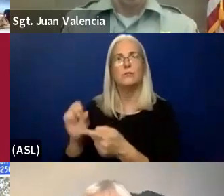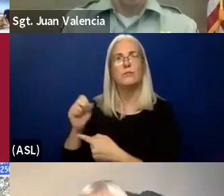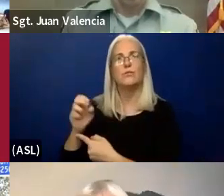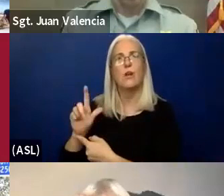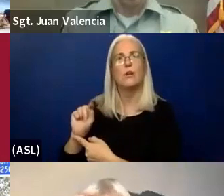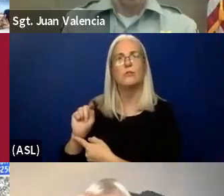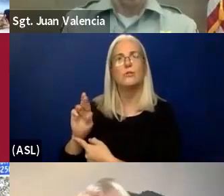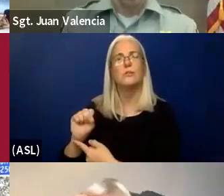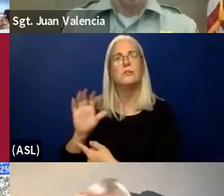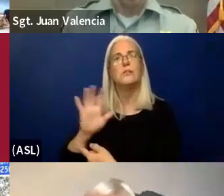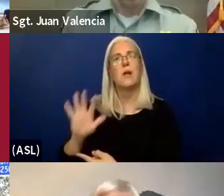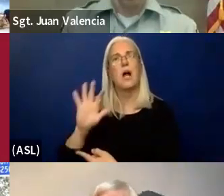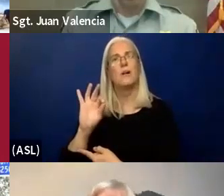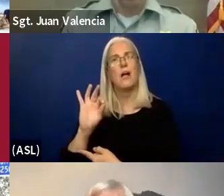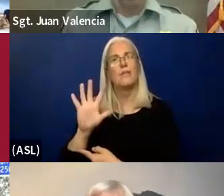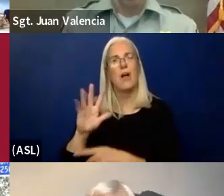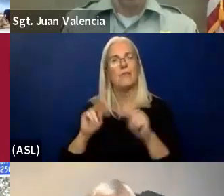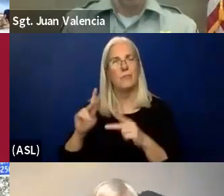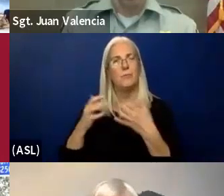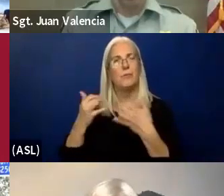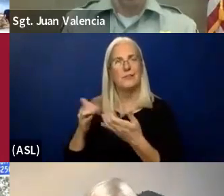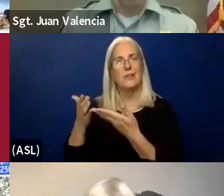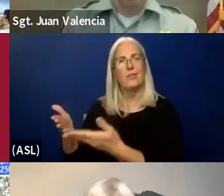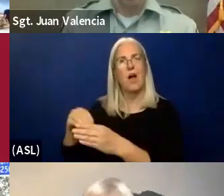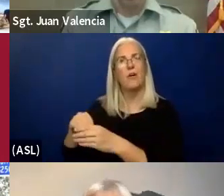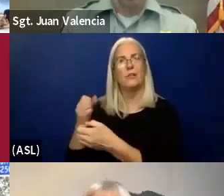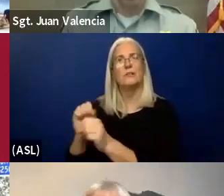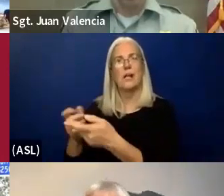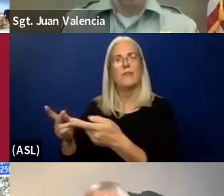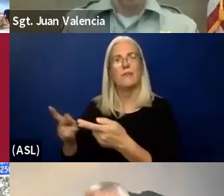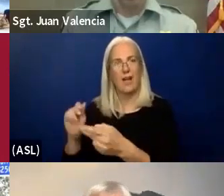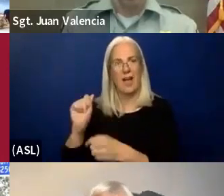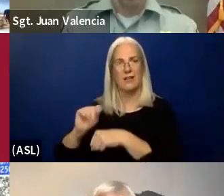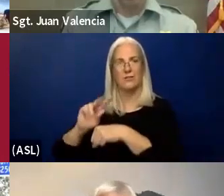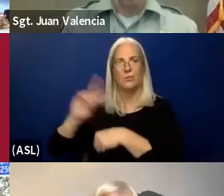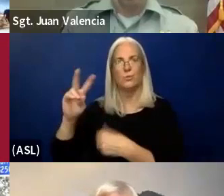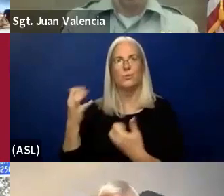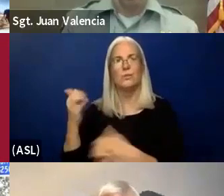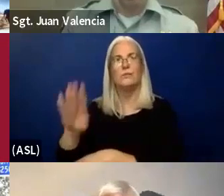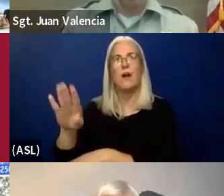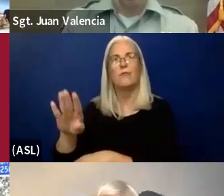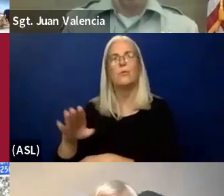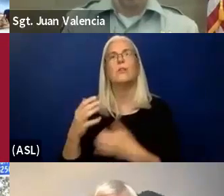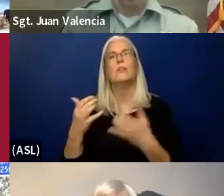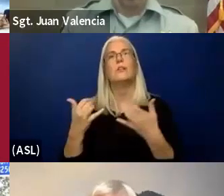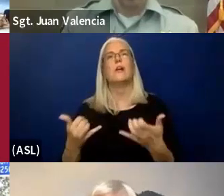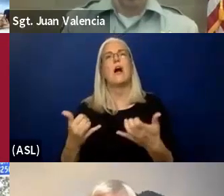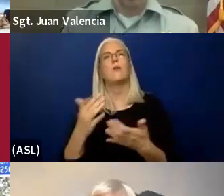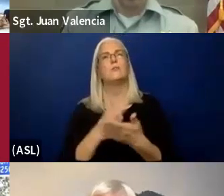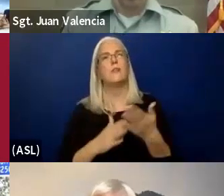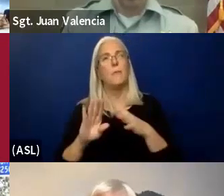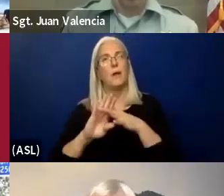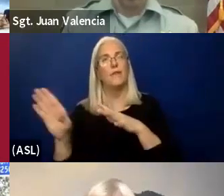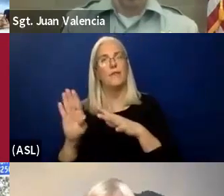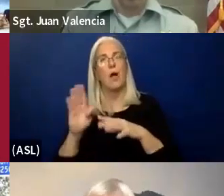95 people that we're still serving as of 2 p.m. today. I imagine that number will go down now that we have some areas that have been